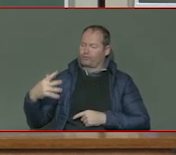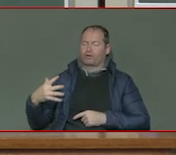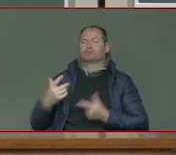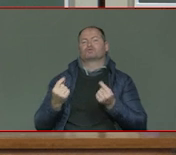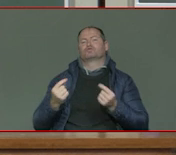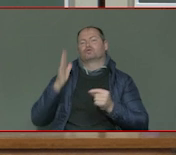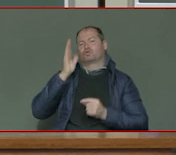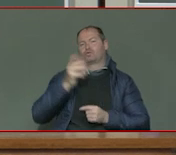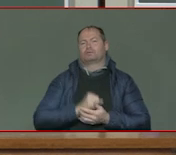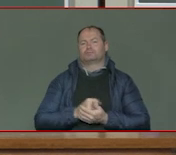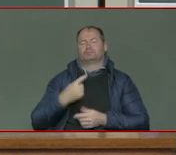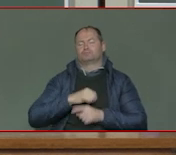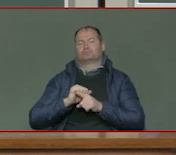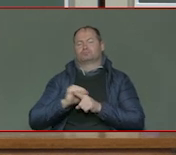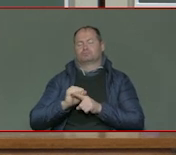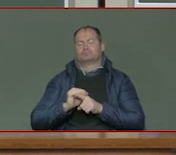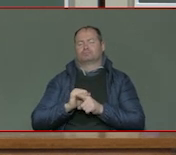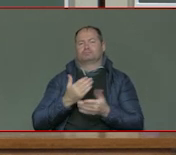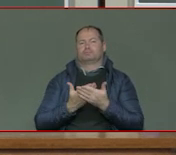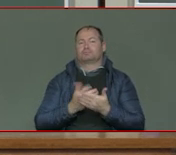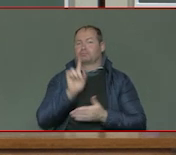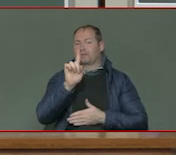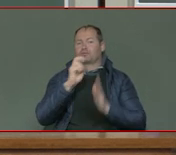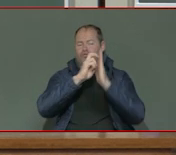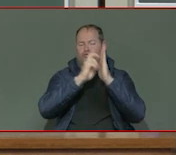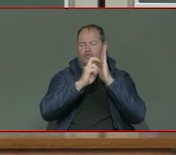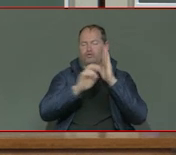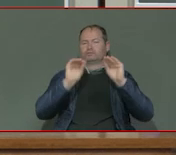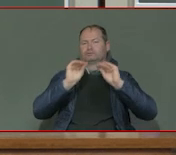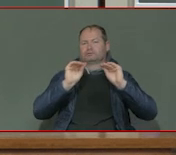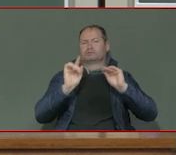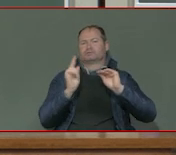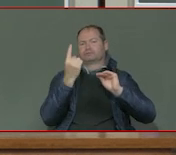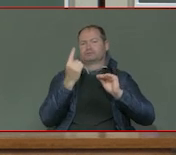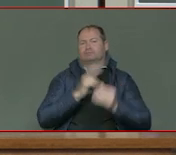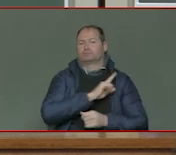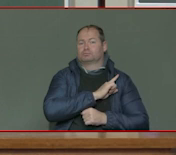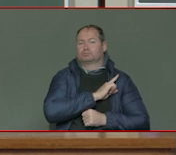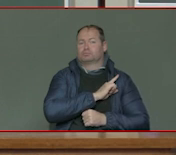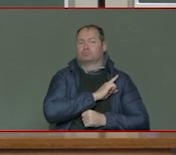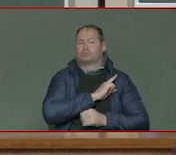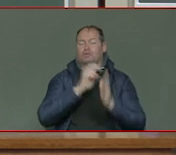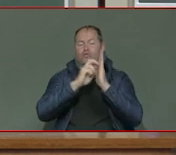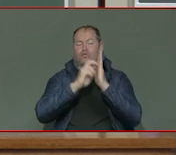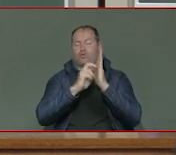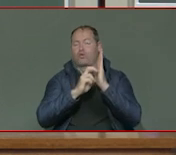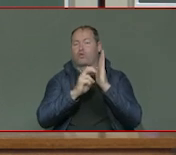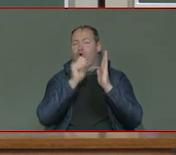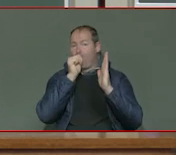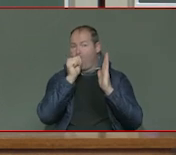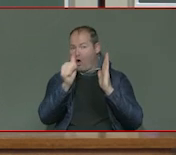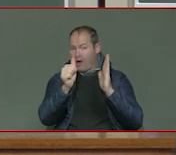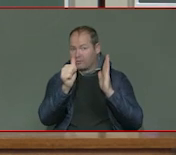to teach rules, because the answer that you get in rules must be the